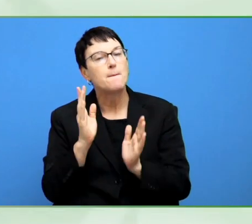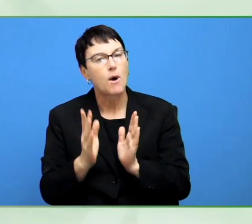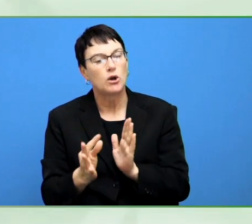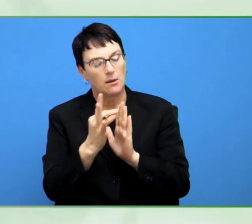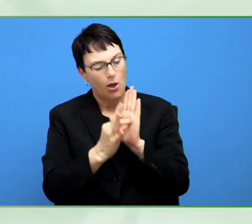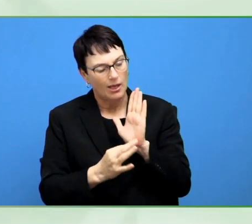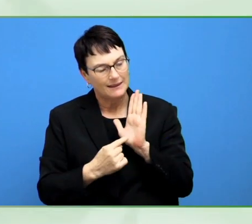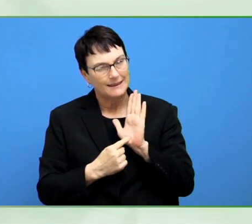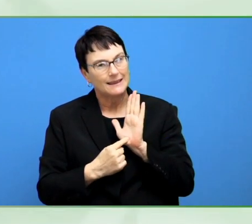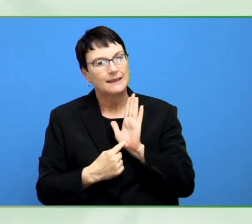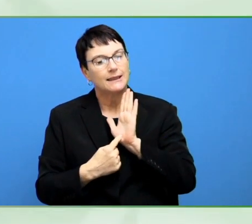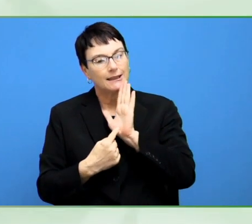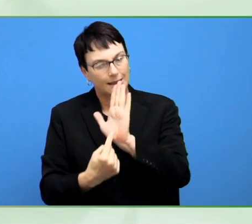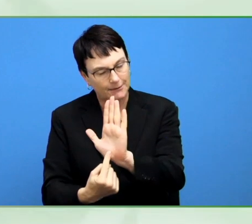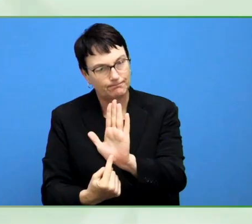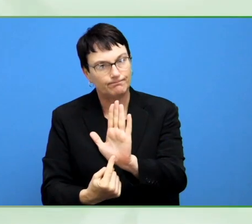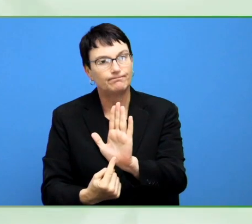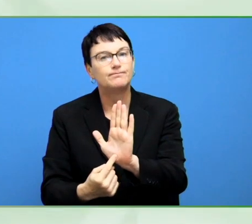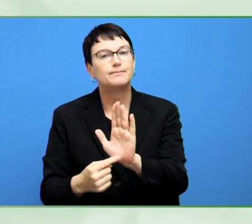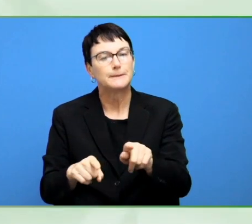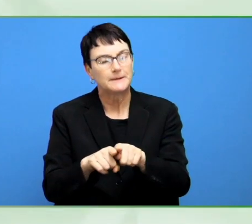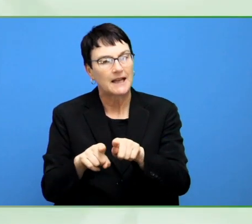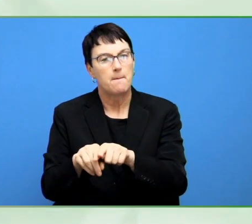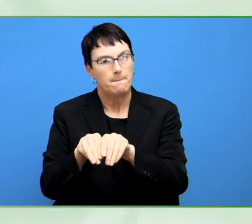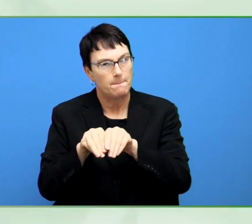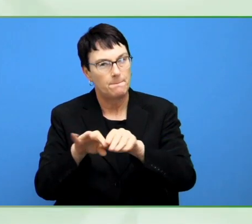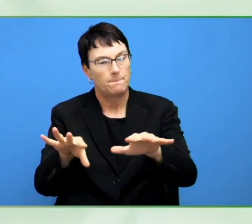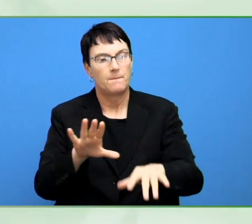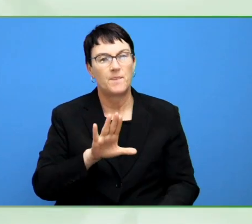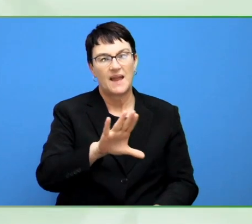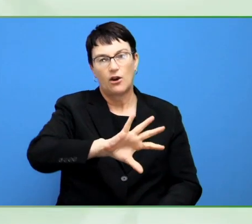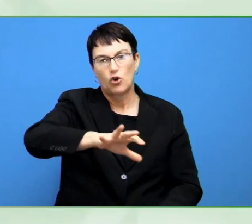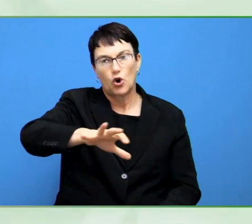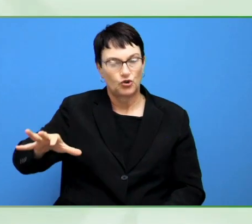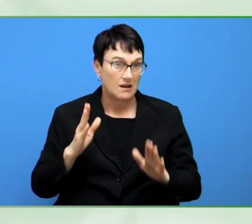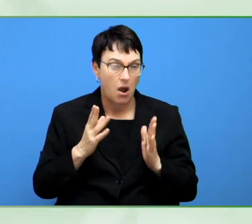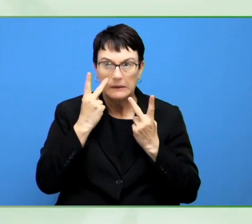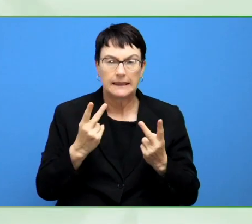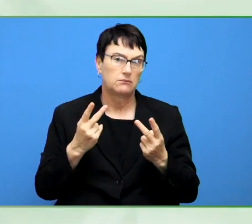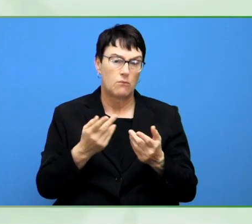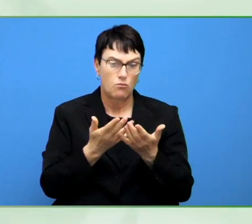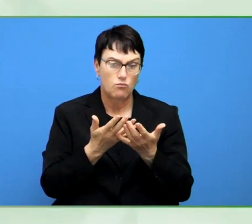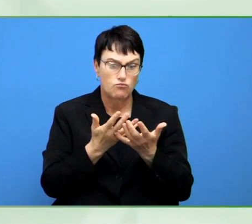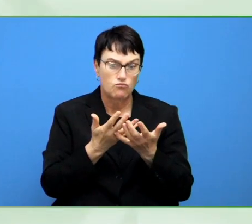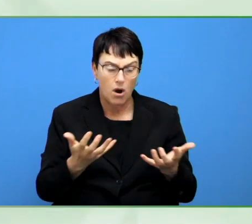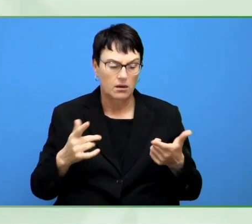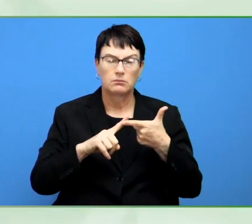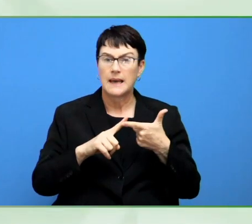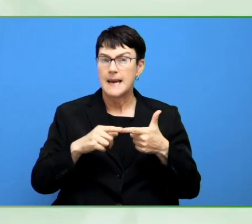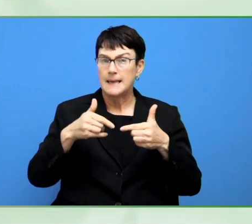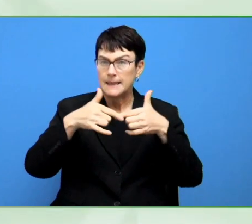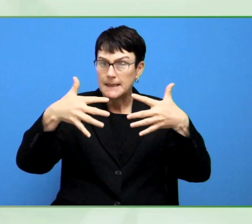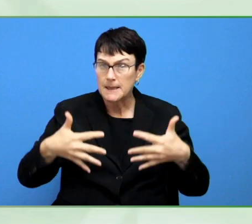certified accessibility products, systems, and devices, as well as the policy to